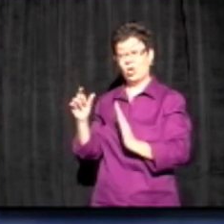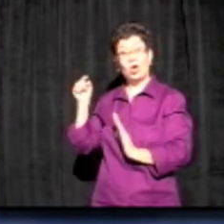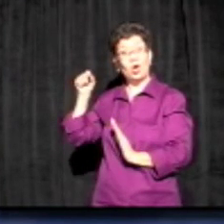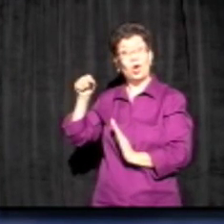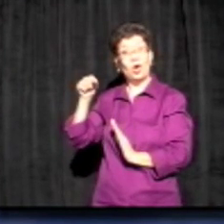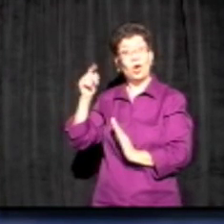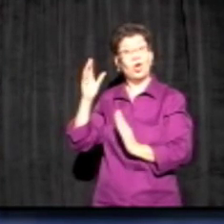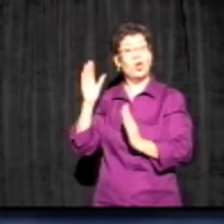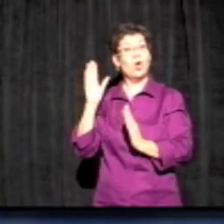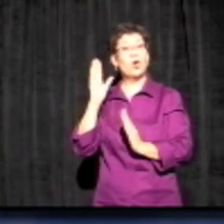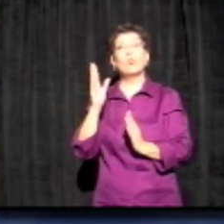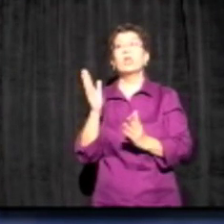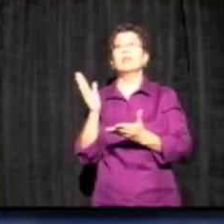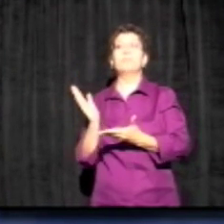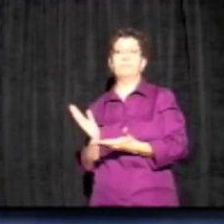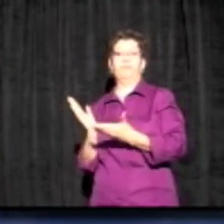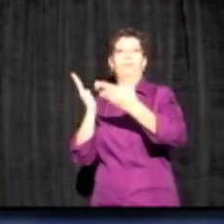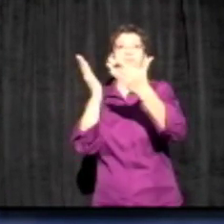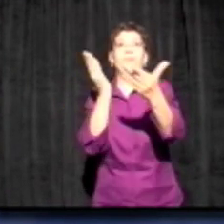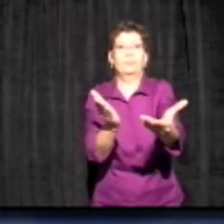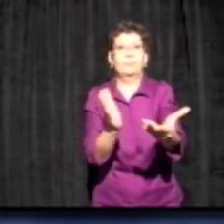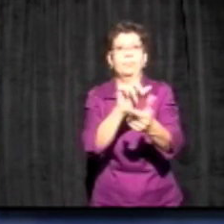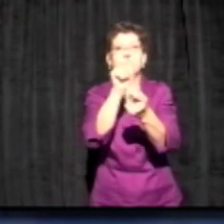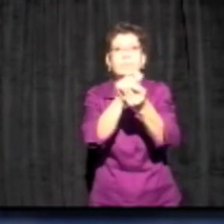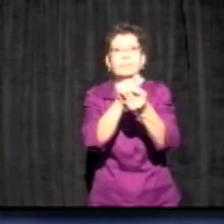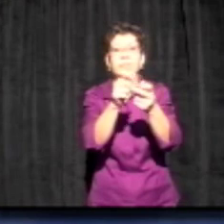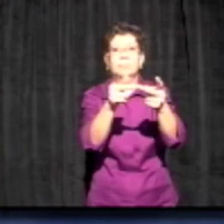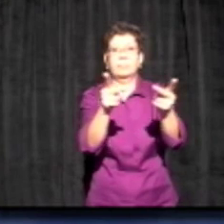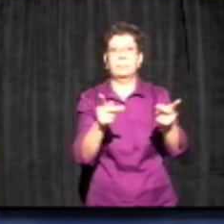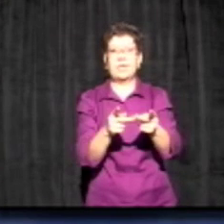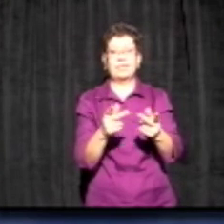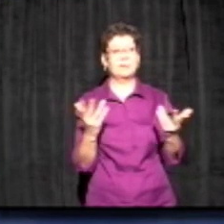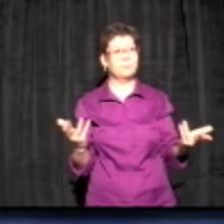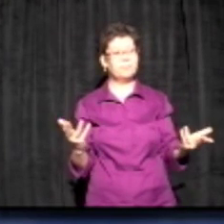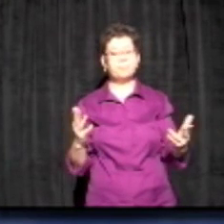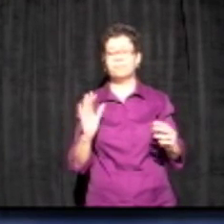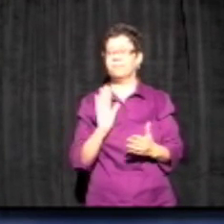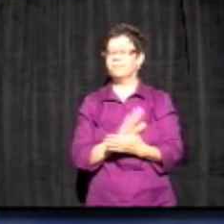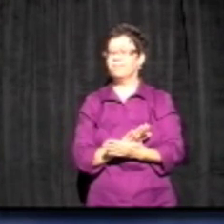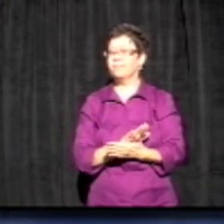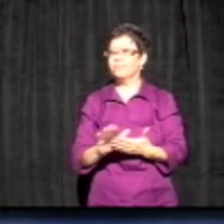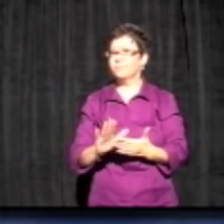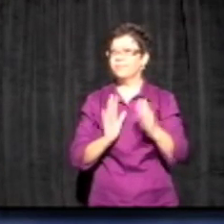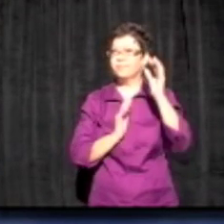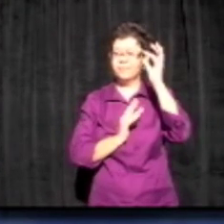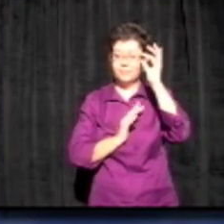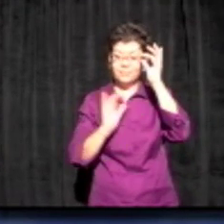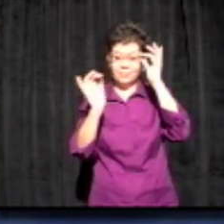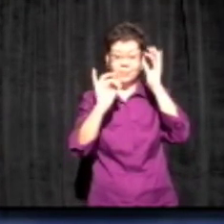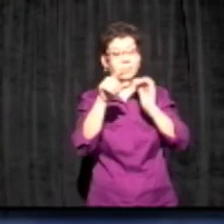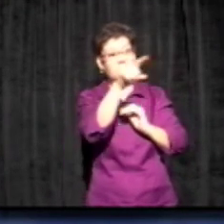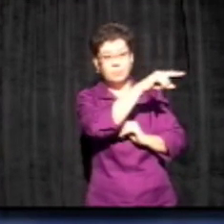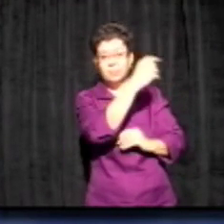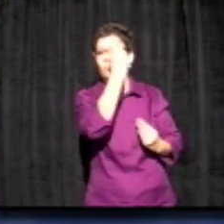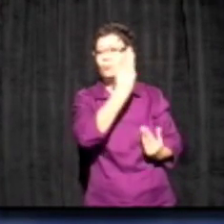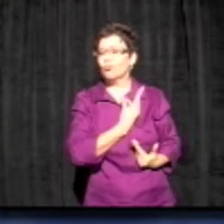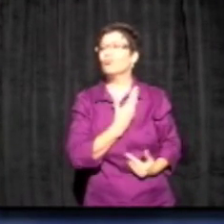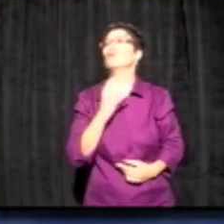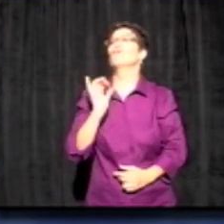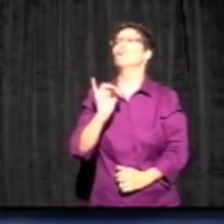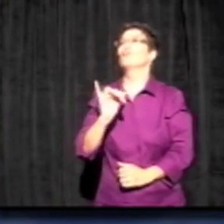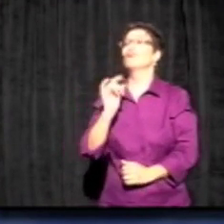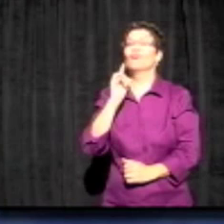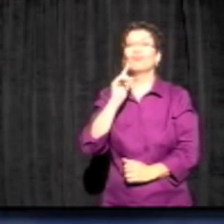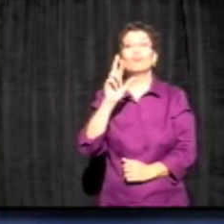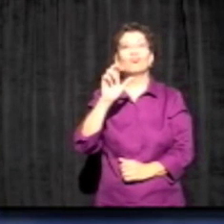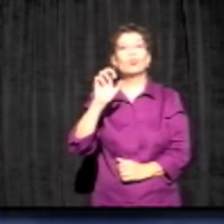find a way to accommodate the customer's request. We also heard loud and clear that